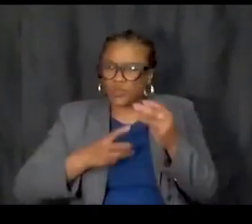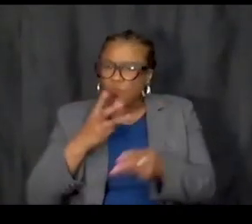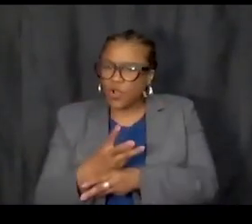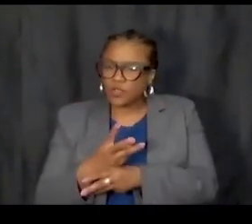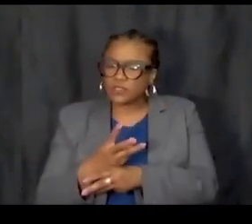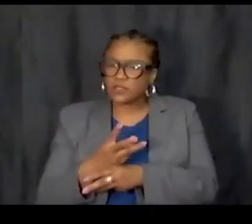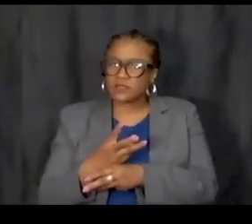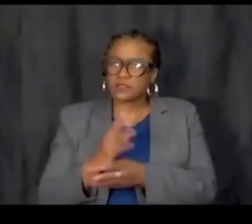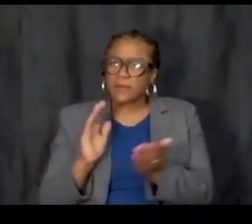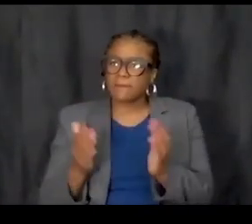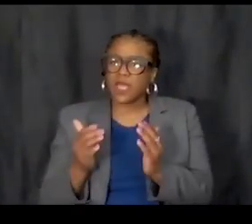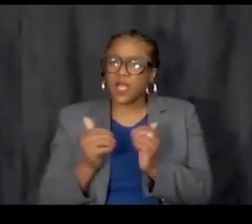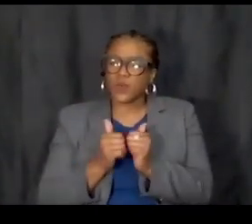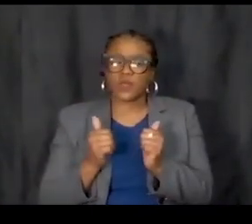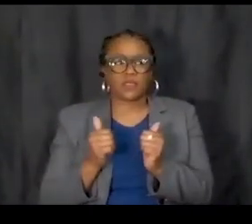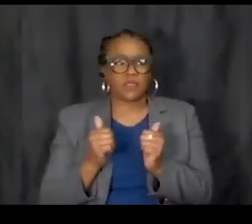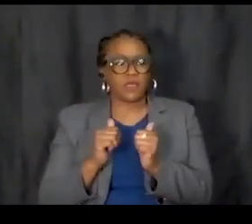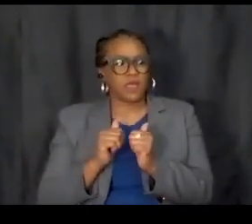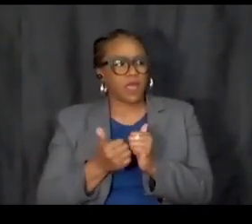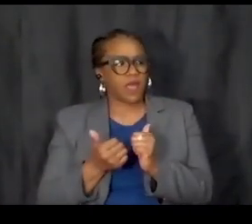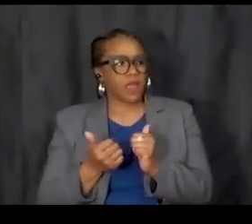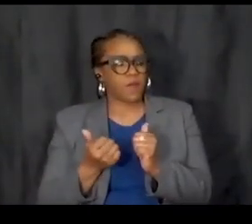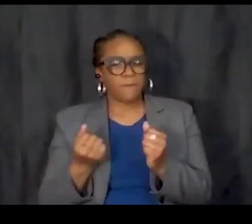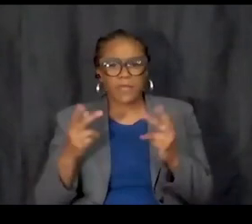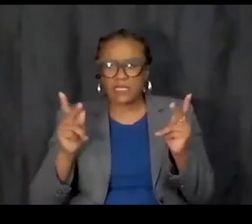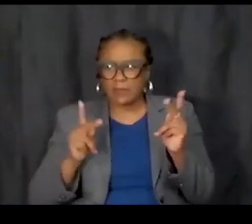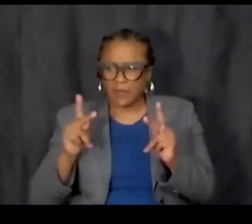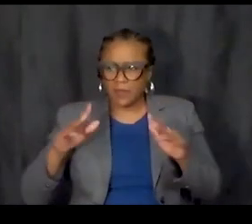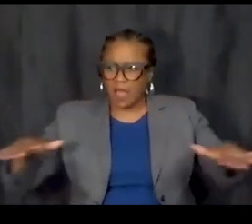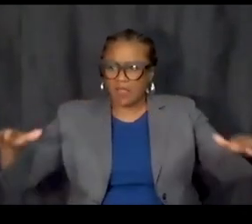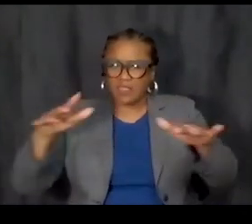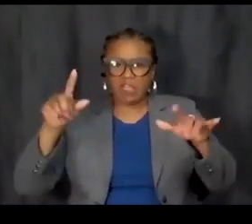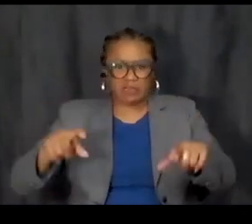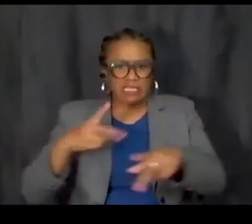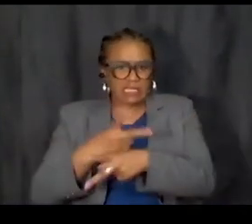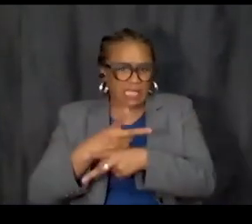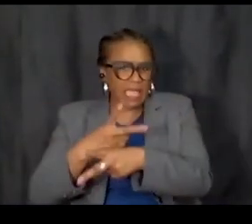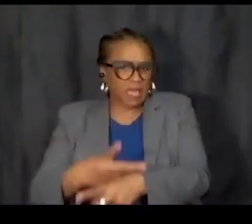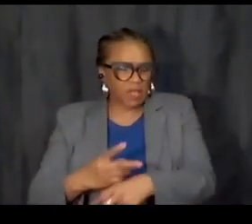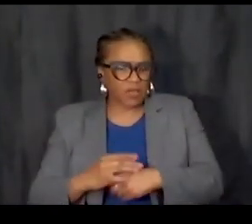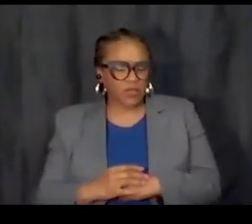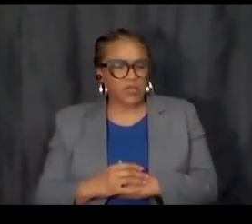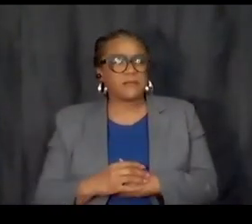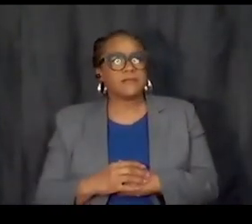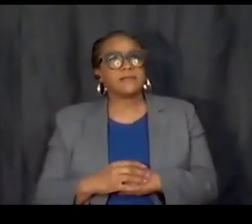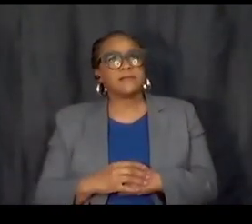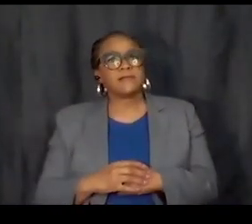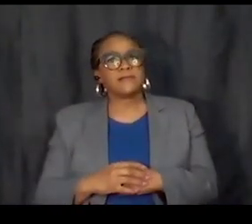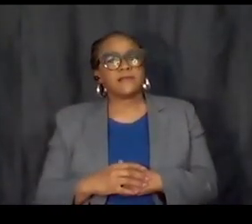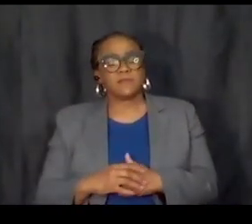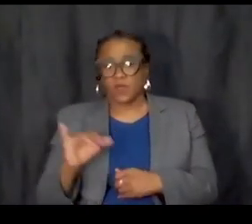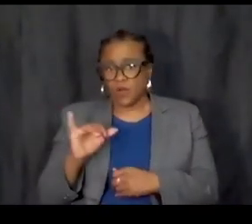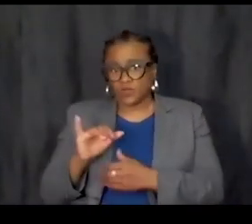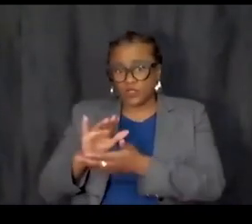and how many people out there need care. And that was like, I suppose, at school. I had a couple